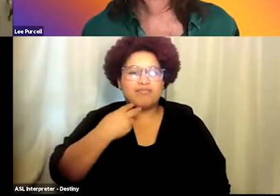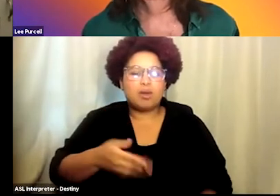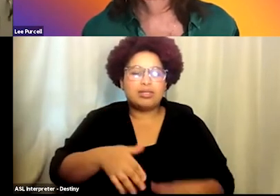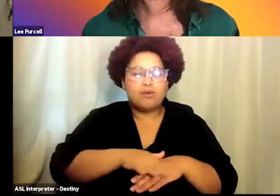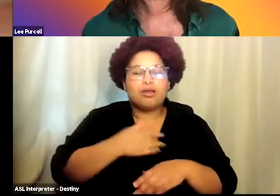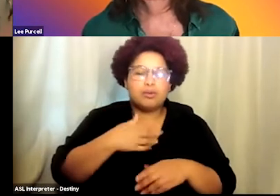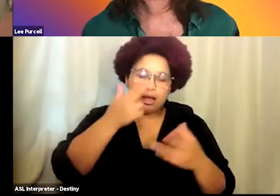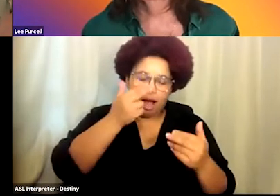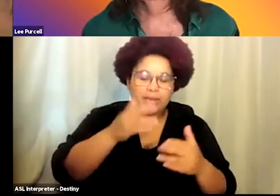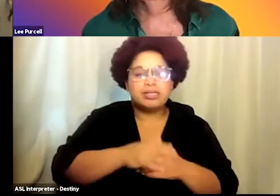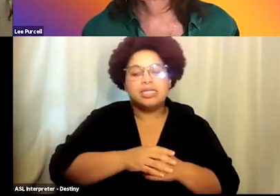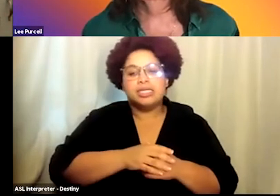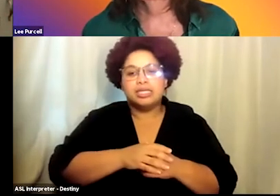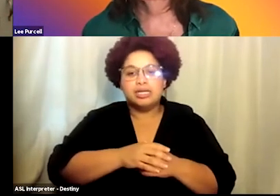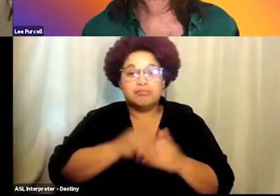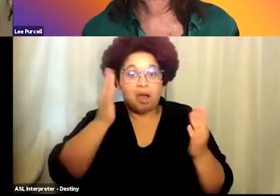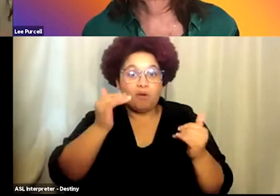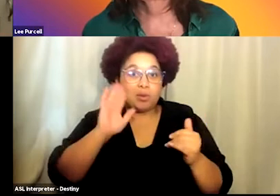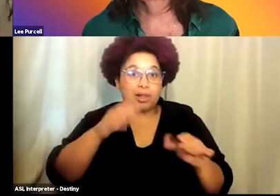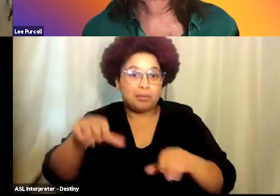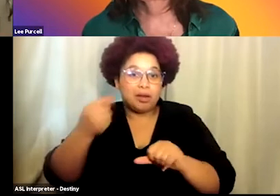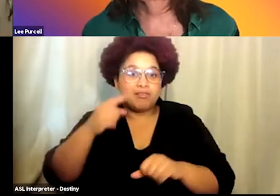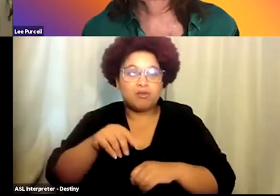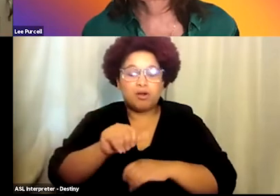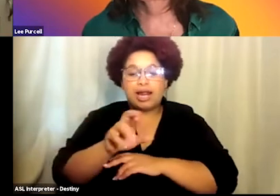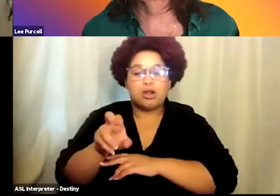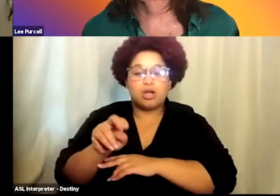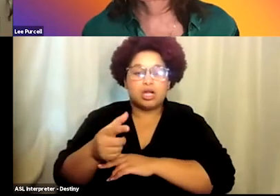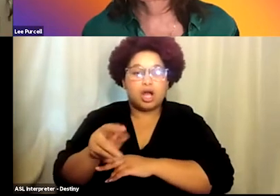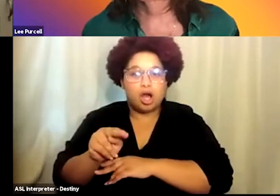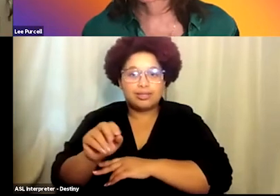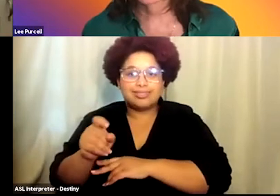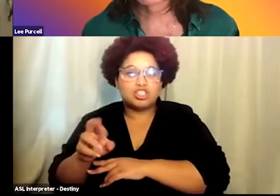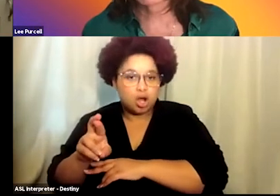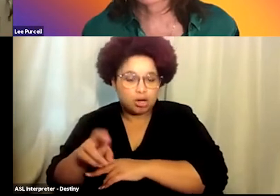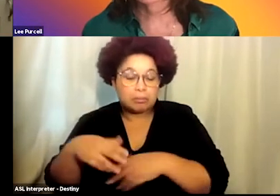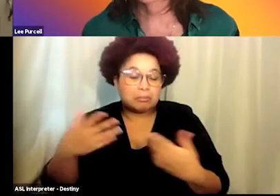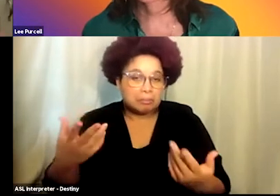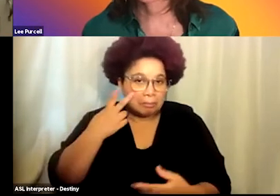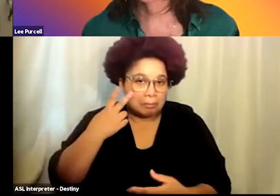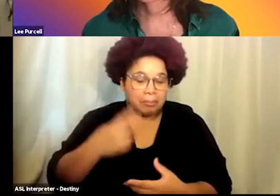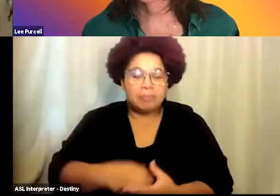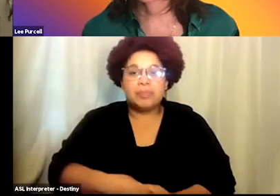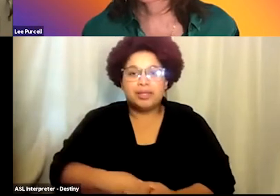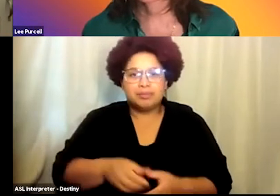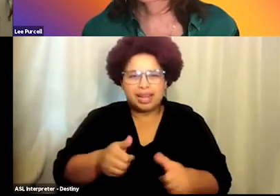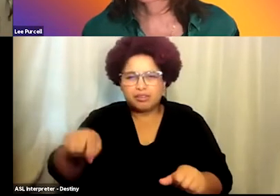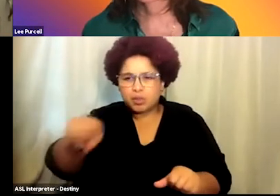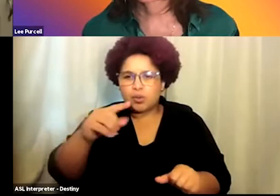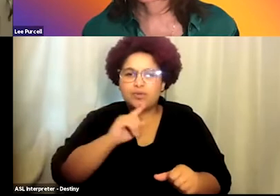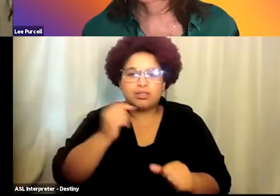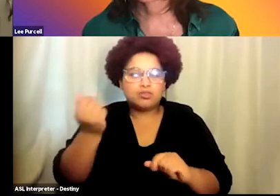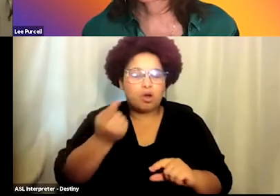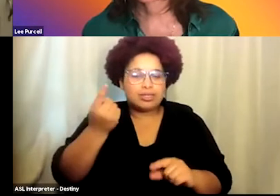comedy, and hopefully, it'll get picked up for Aragon Star. But if any of you, there's always things